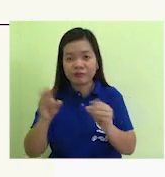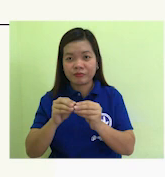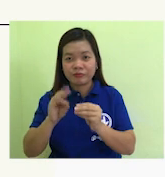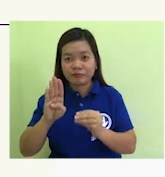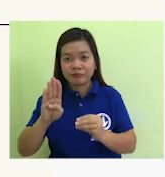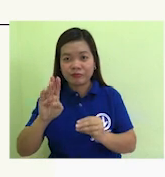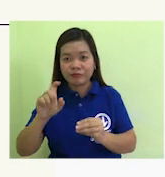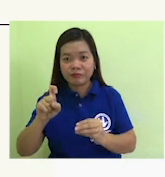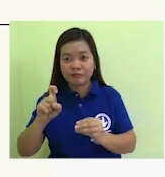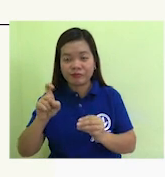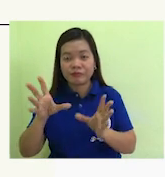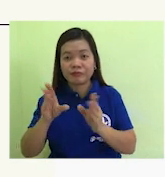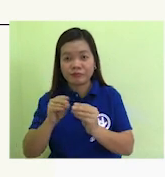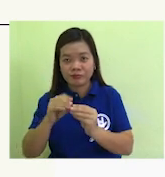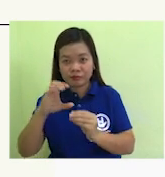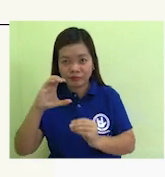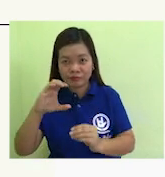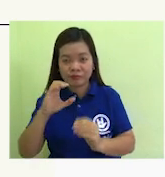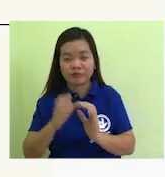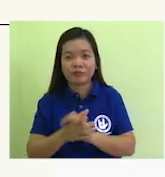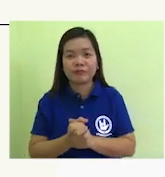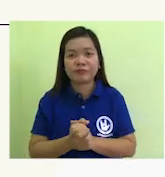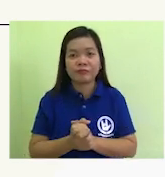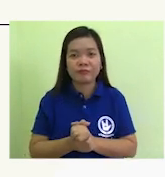bx plus c.